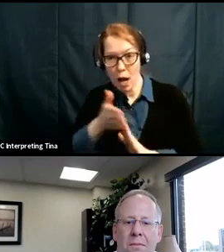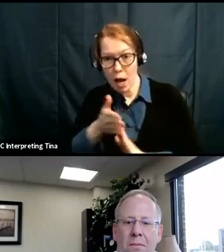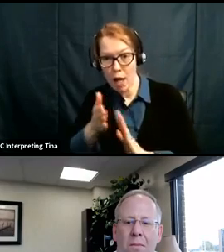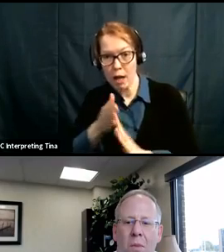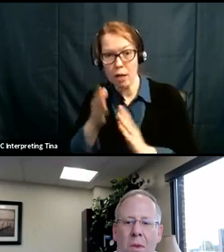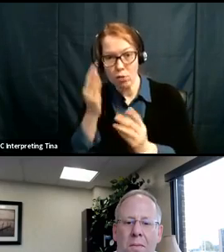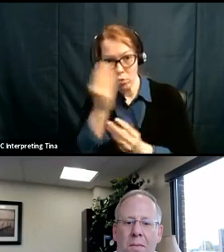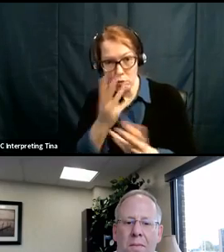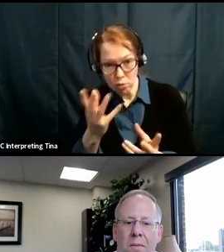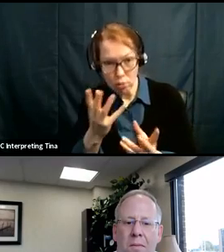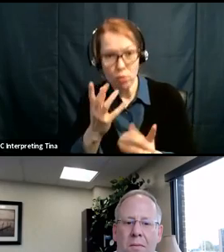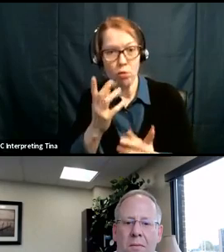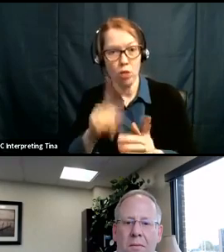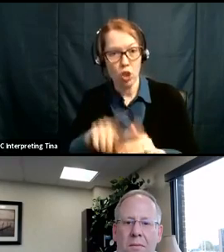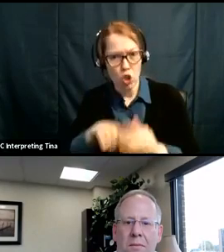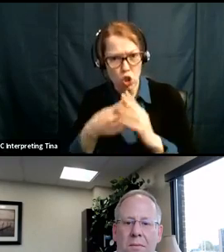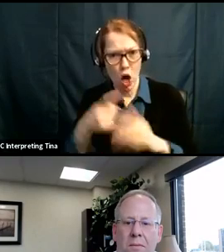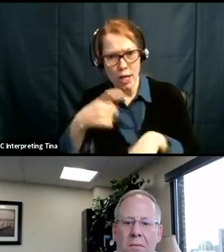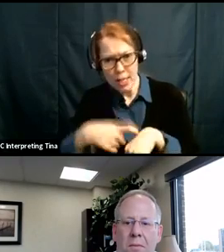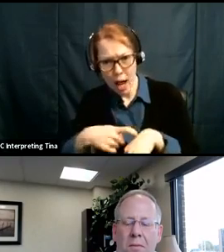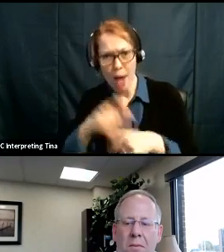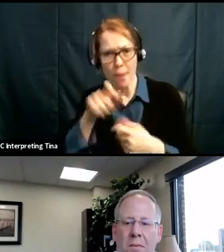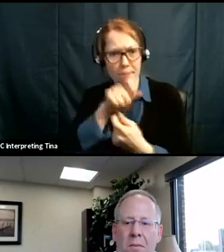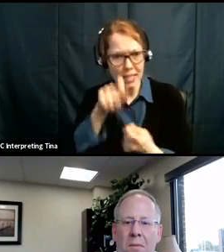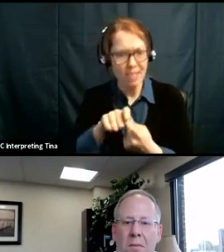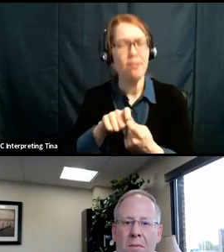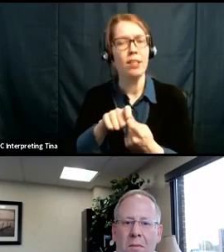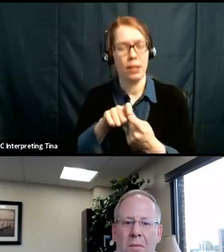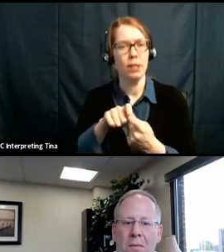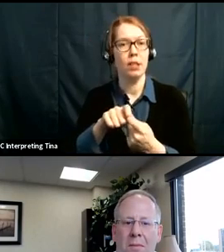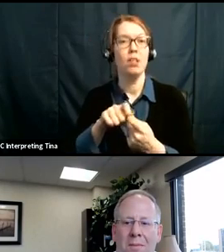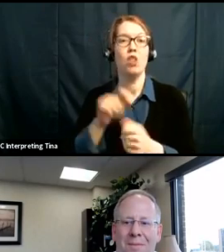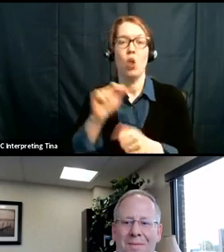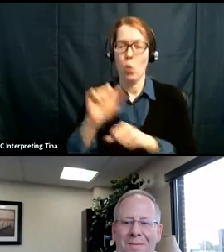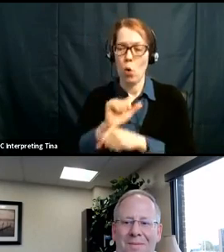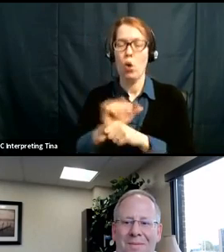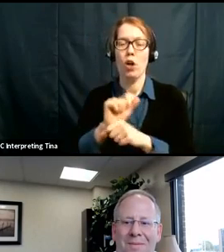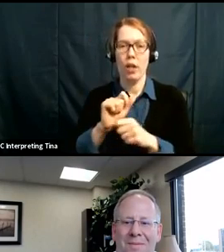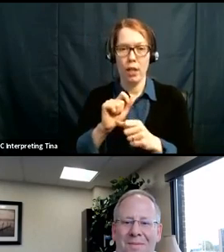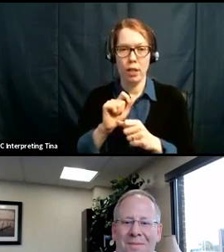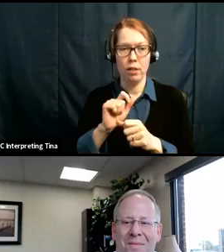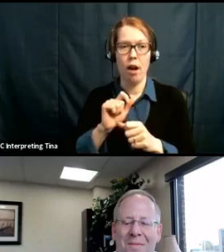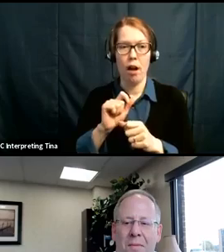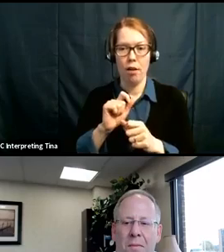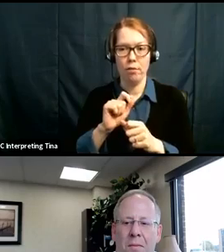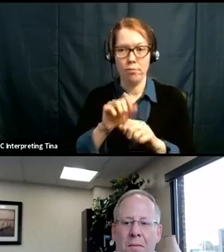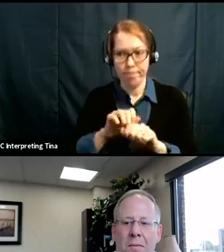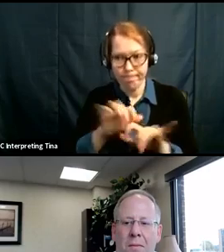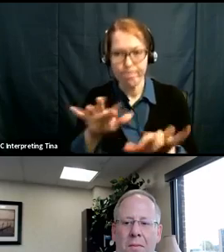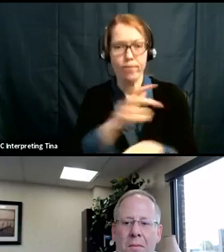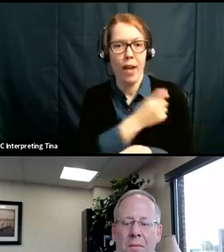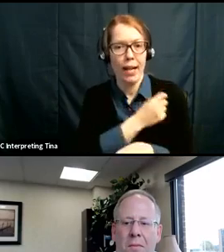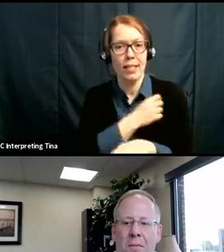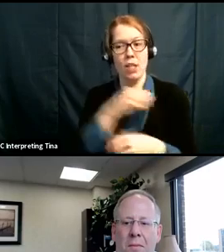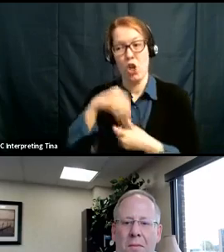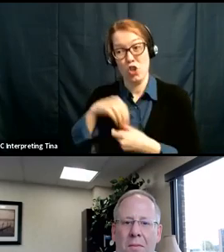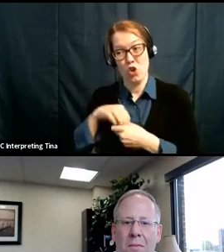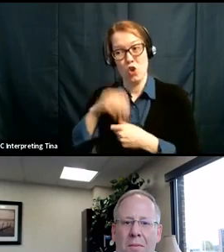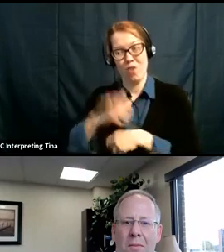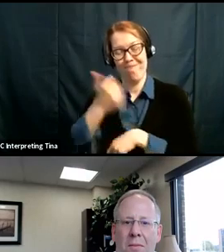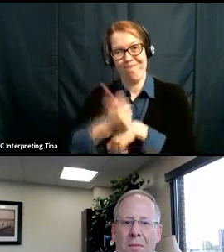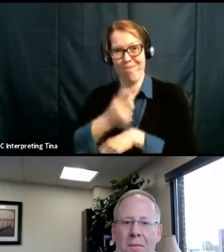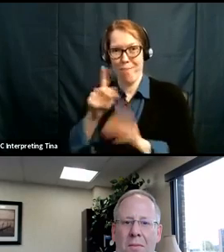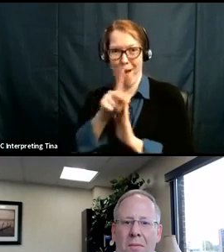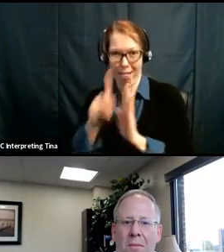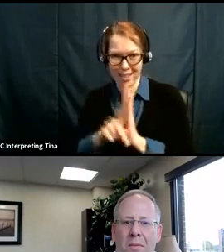an appropriate start date would be. So we're working on distribution. We're working on developing our own internal policies so that